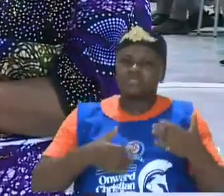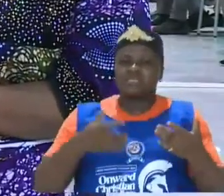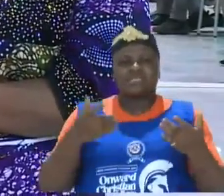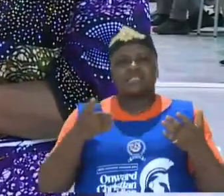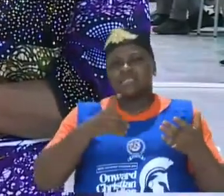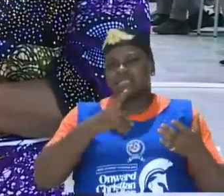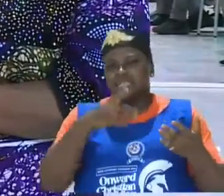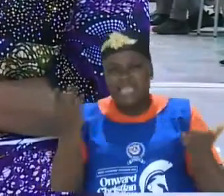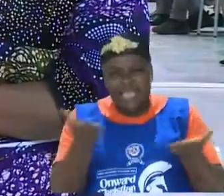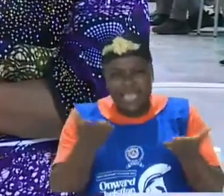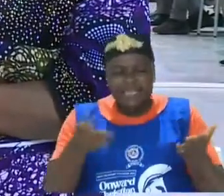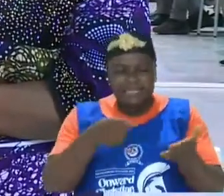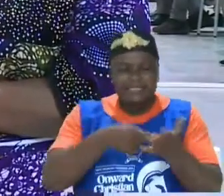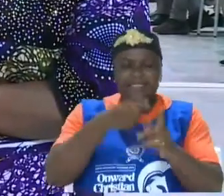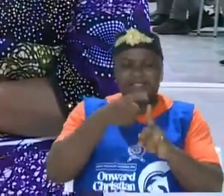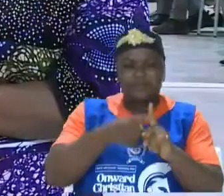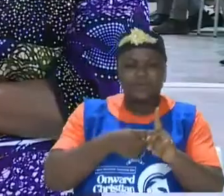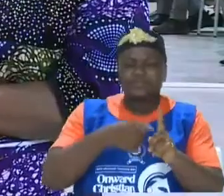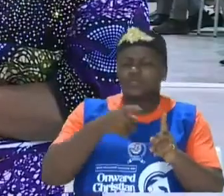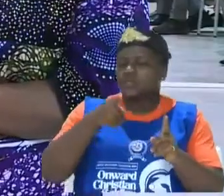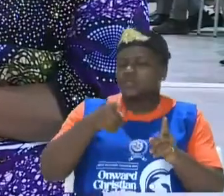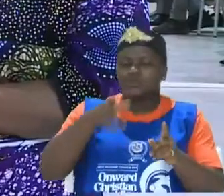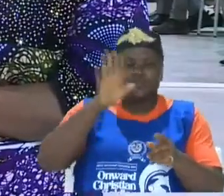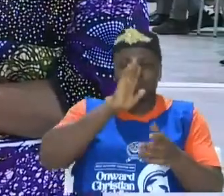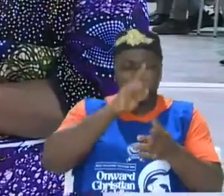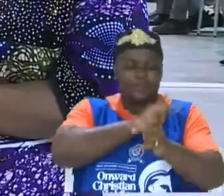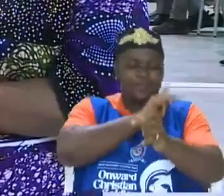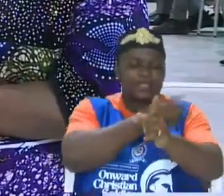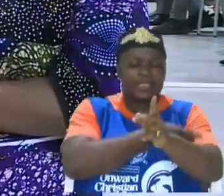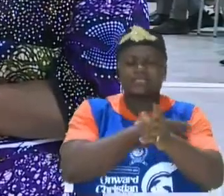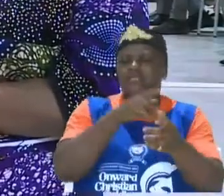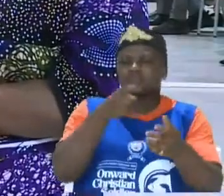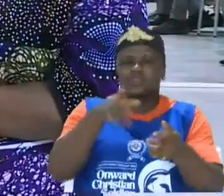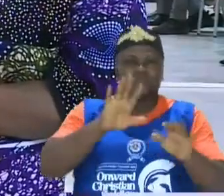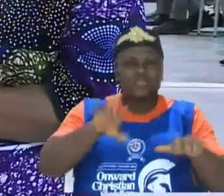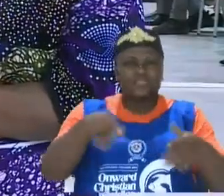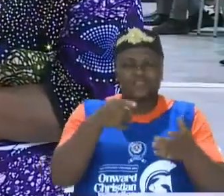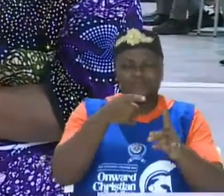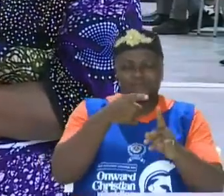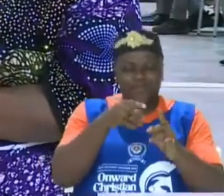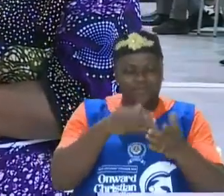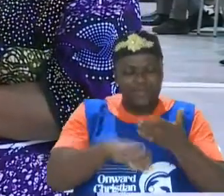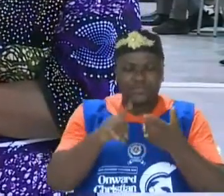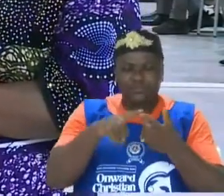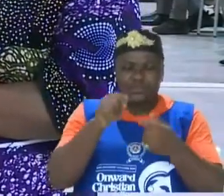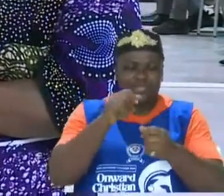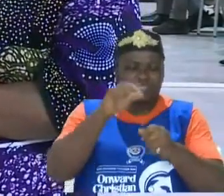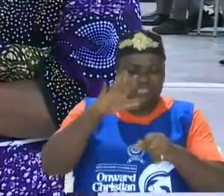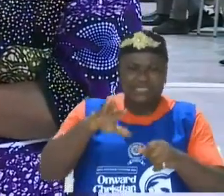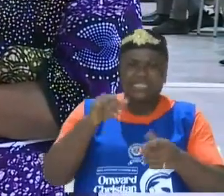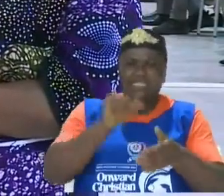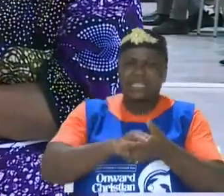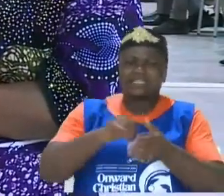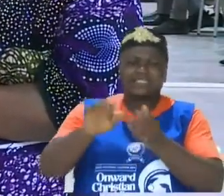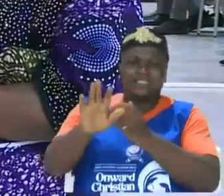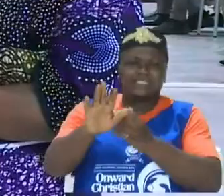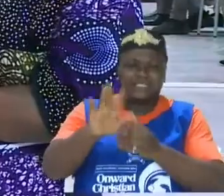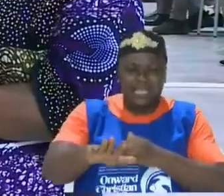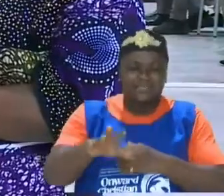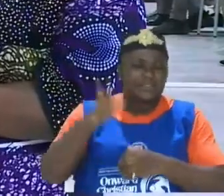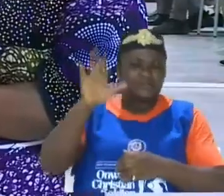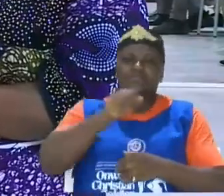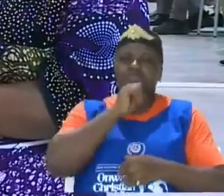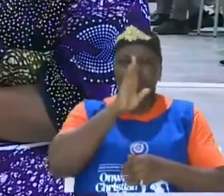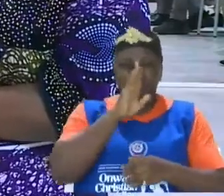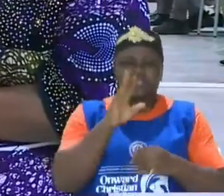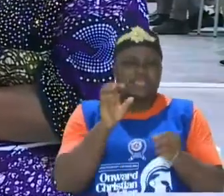pregnant and you will give birth to a child. That child will not be an ordinary child. That child will not be an ordinary